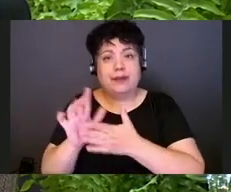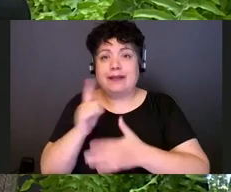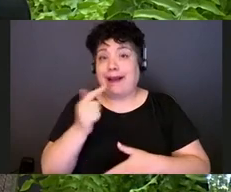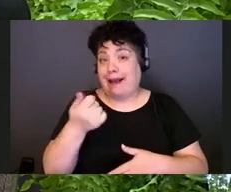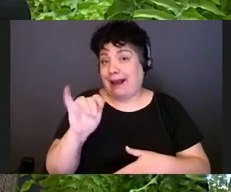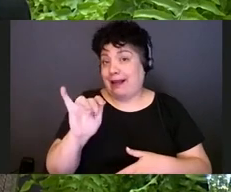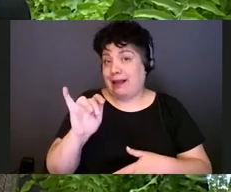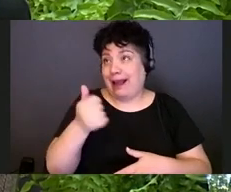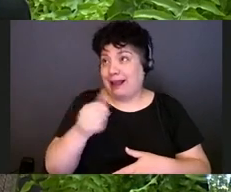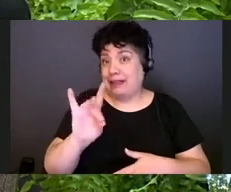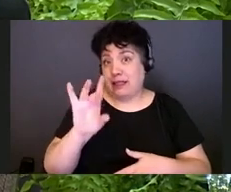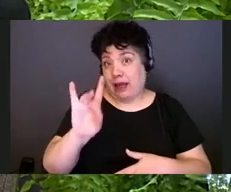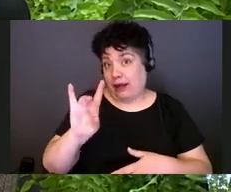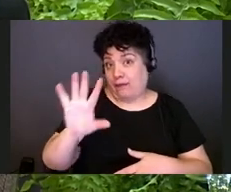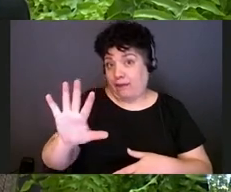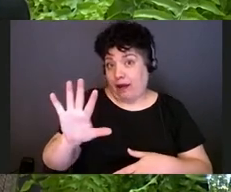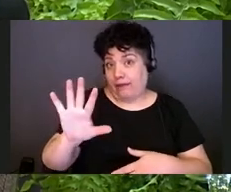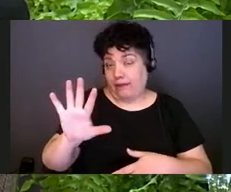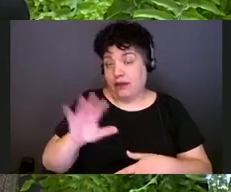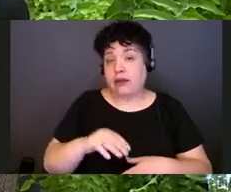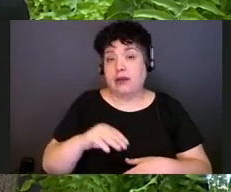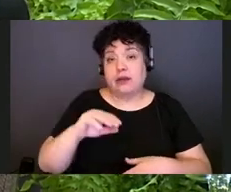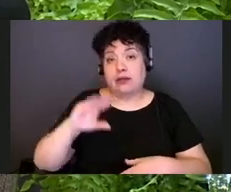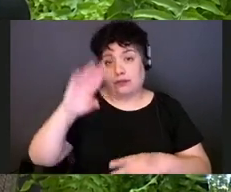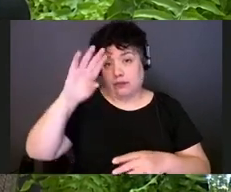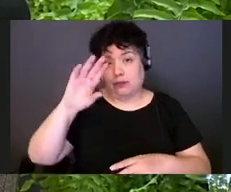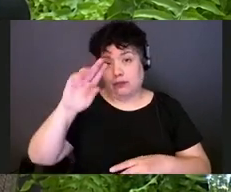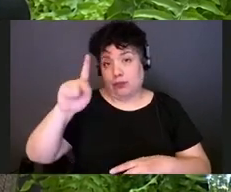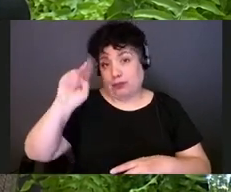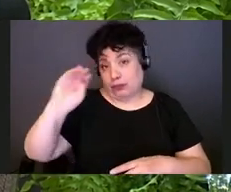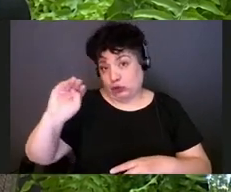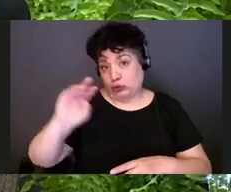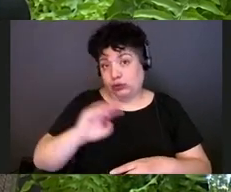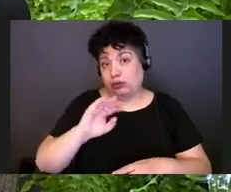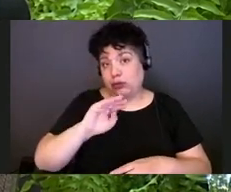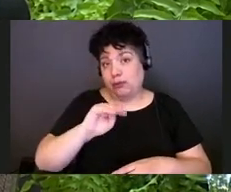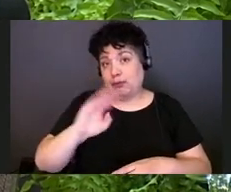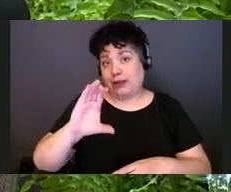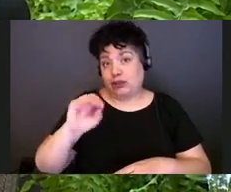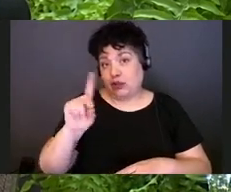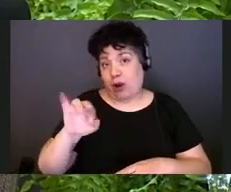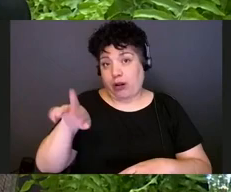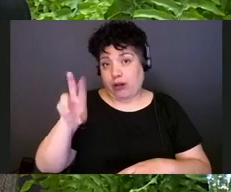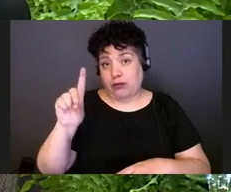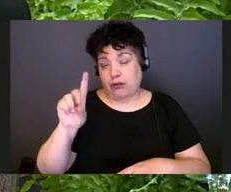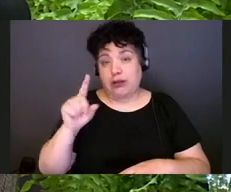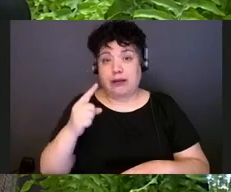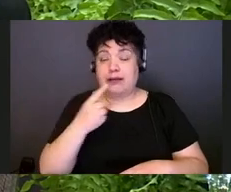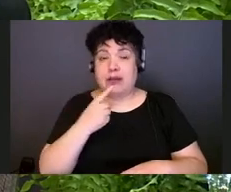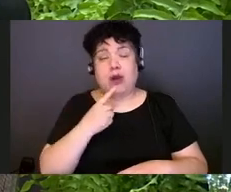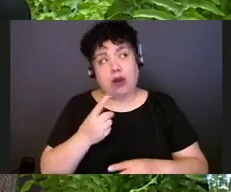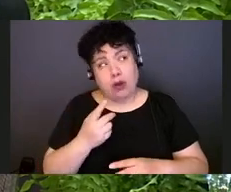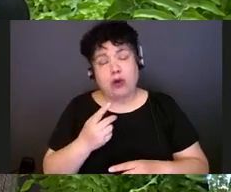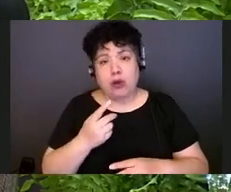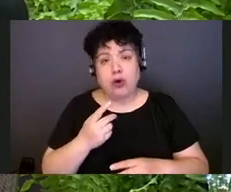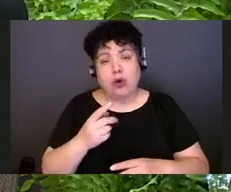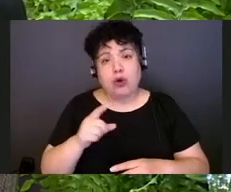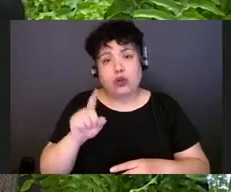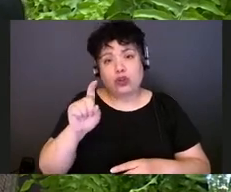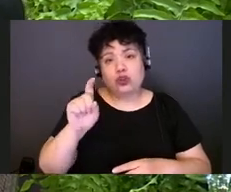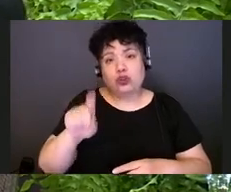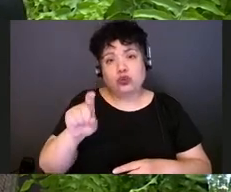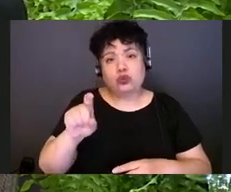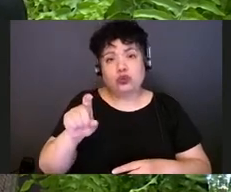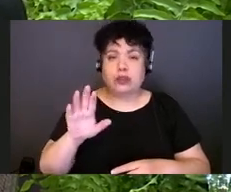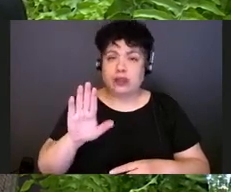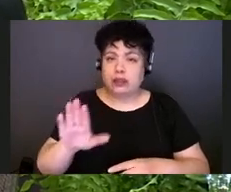1885, I think it was, MacDonald, the Prime Minister, said, oh, we should give Indians the